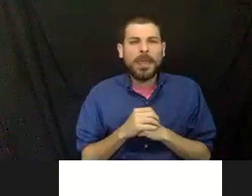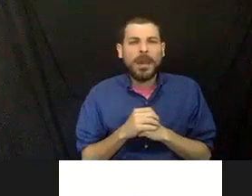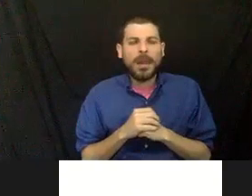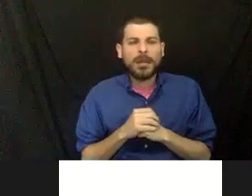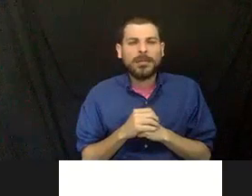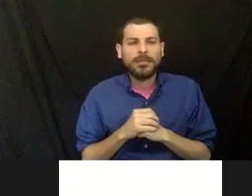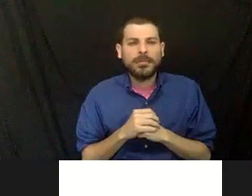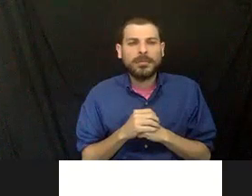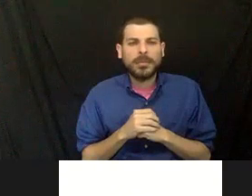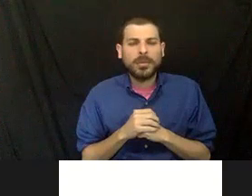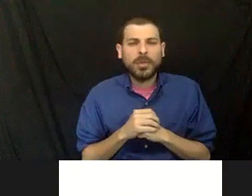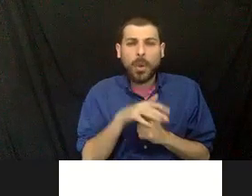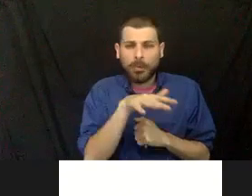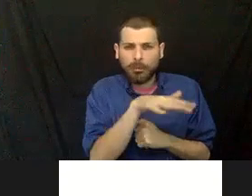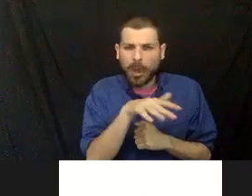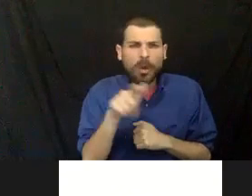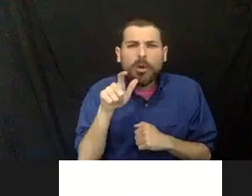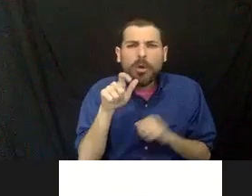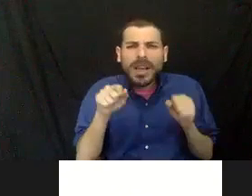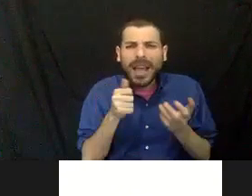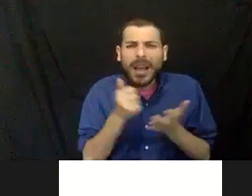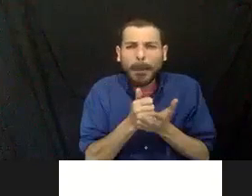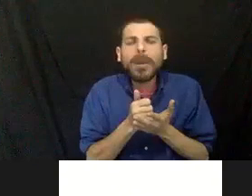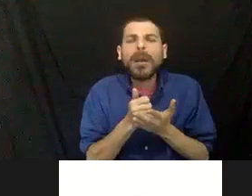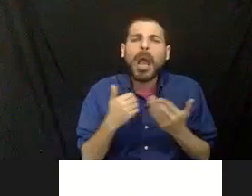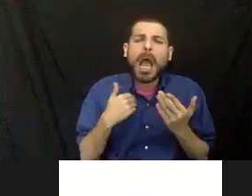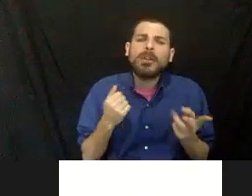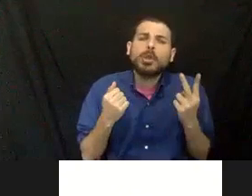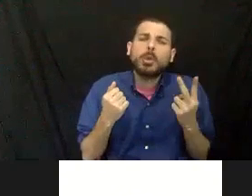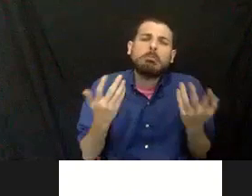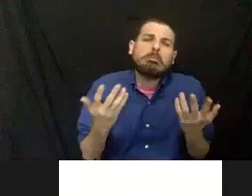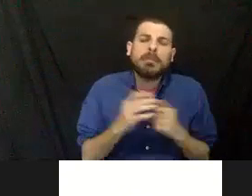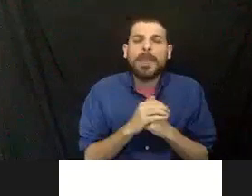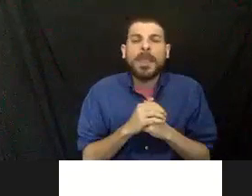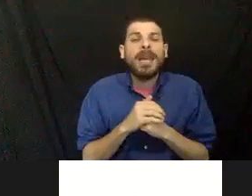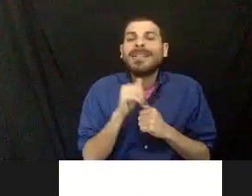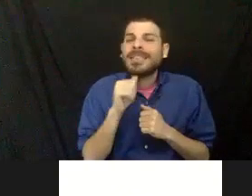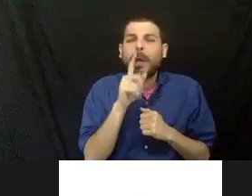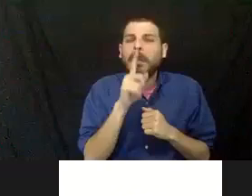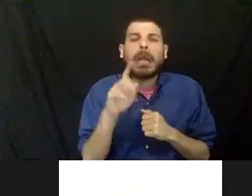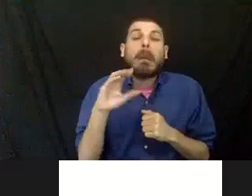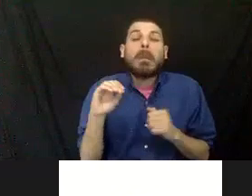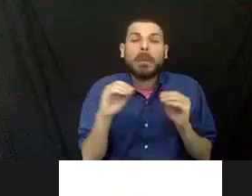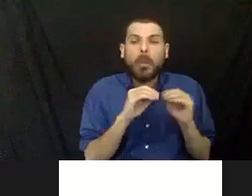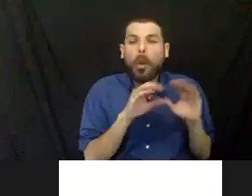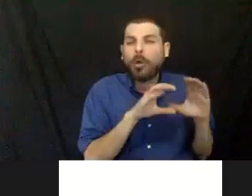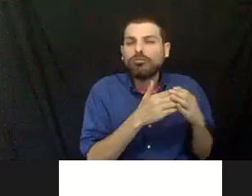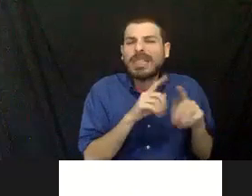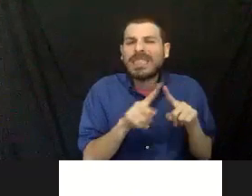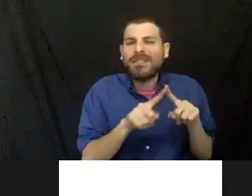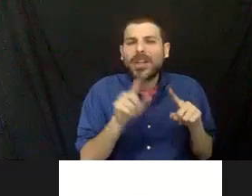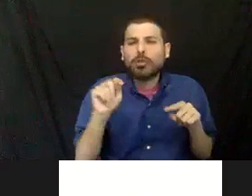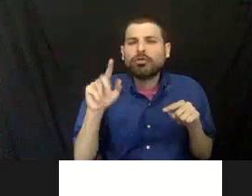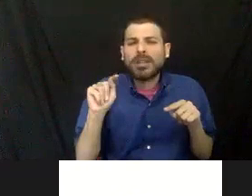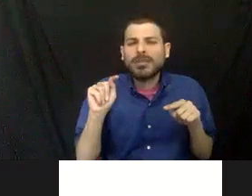of those companies. One, it's not really a company, it's a number of trusts. These are the